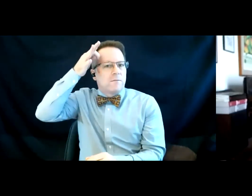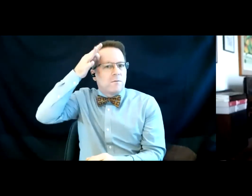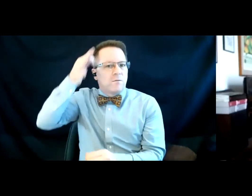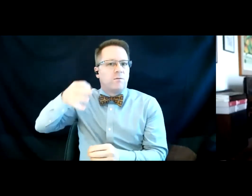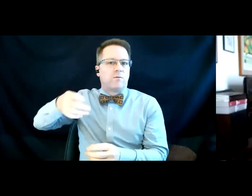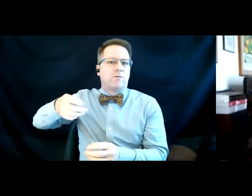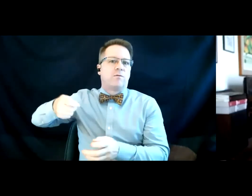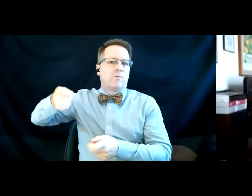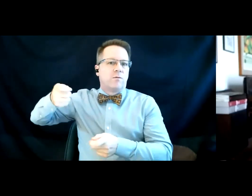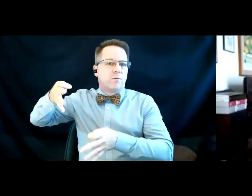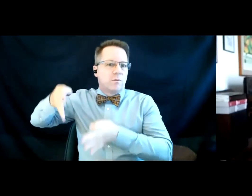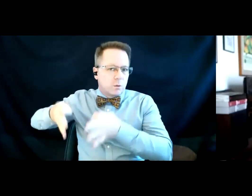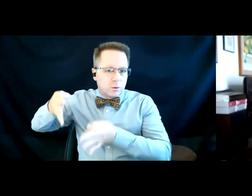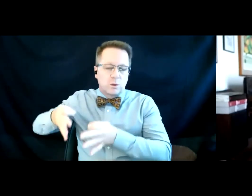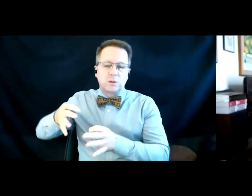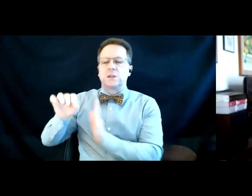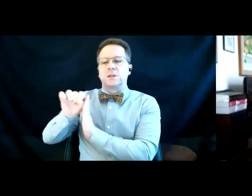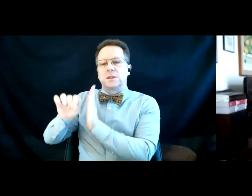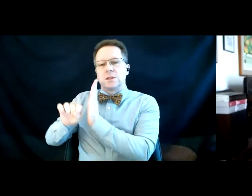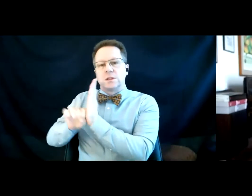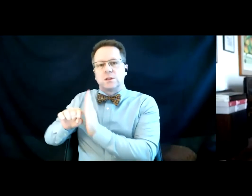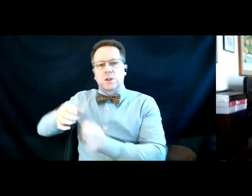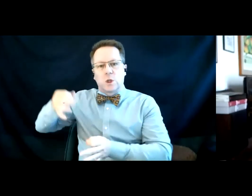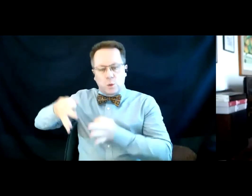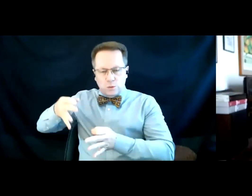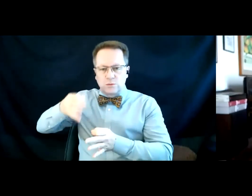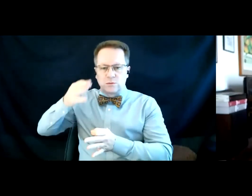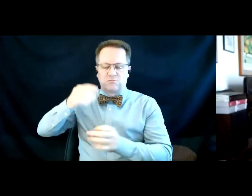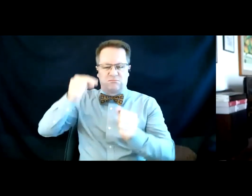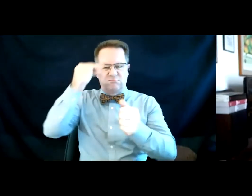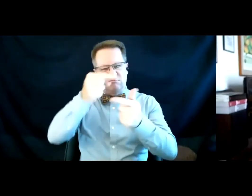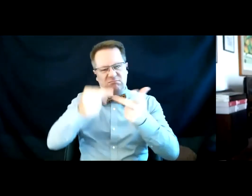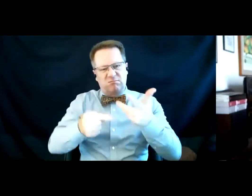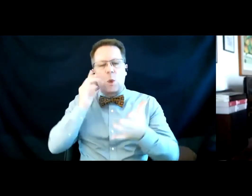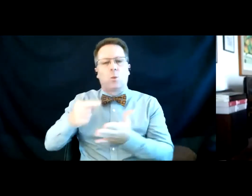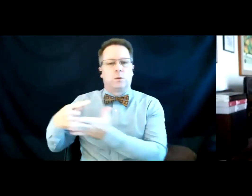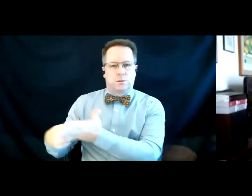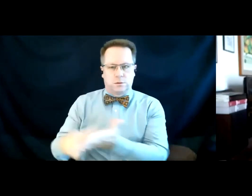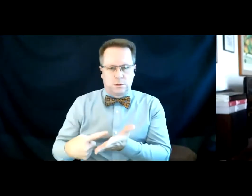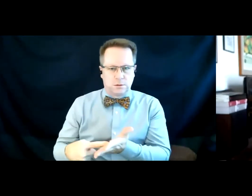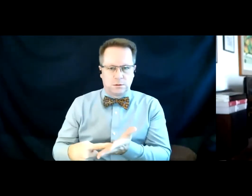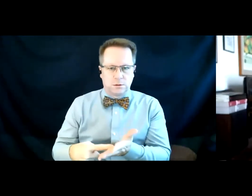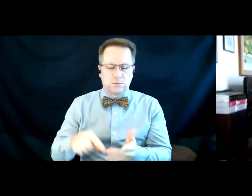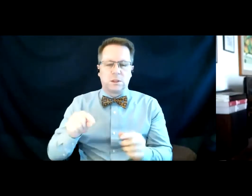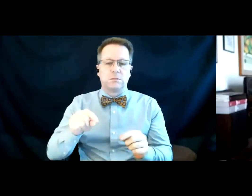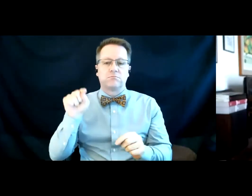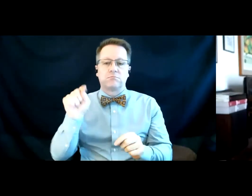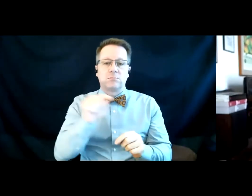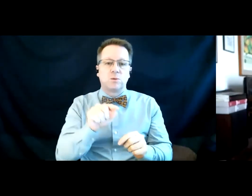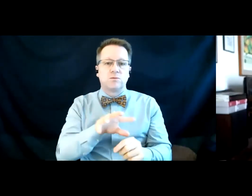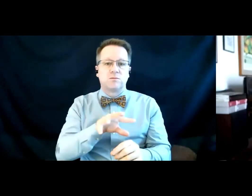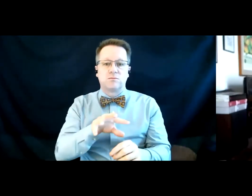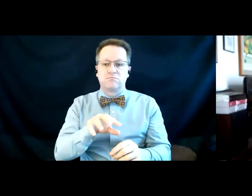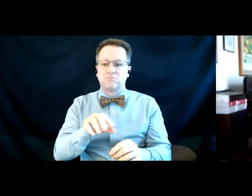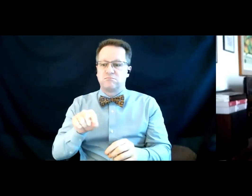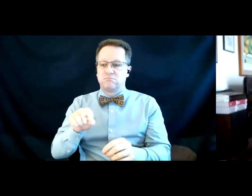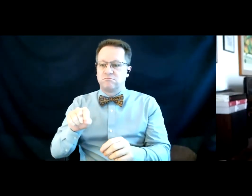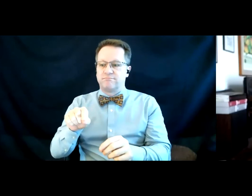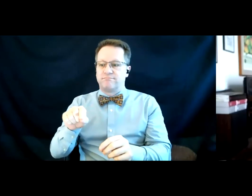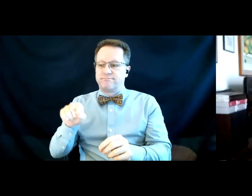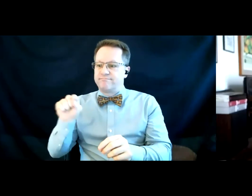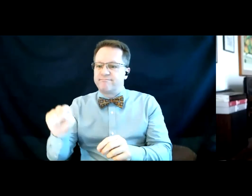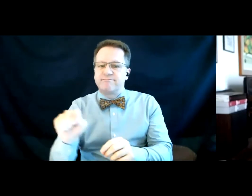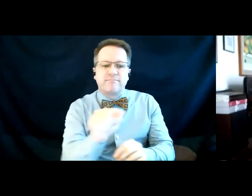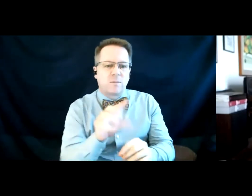state courts. No matter who is president, we always have our work cut out for us. We're proceeding with